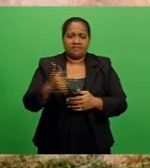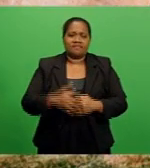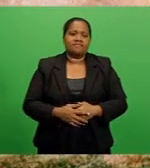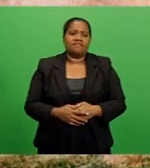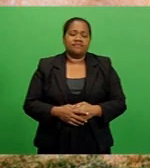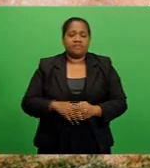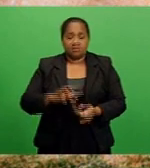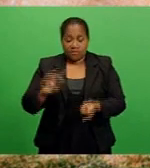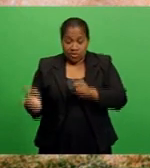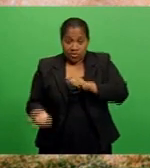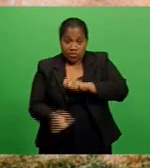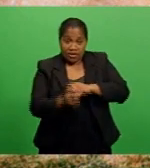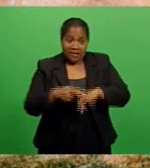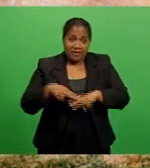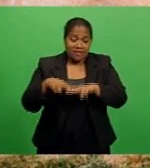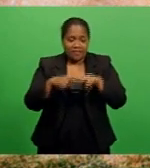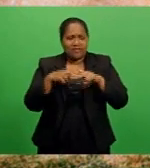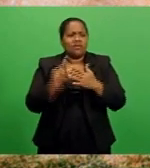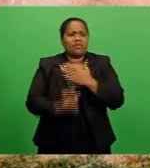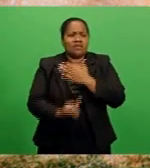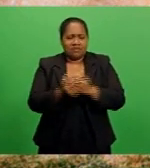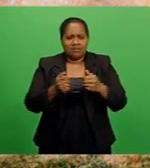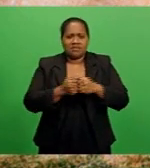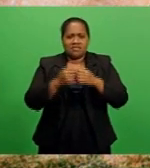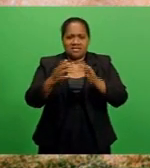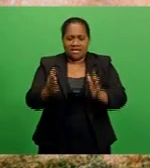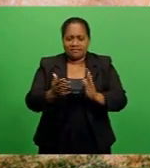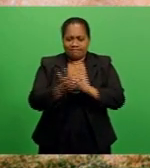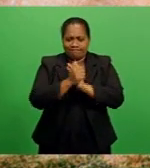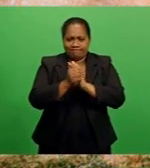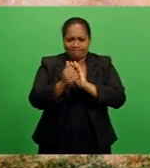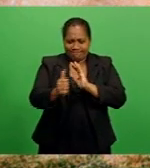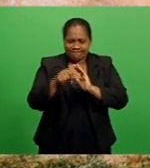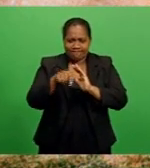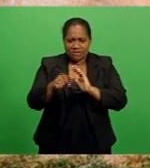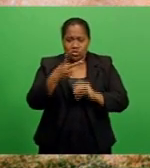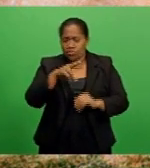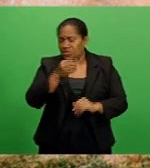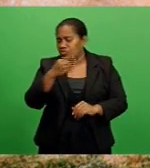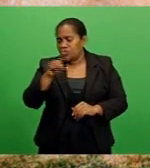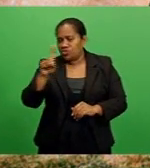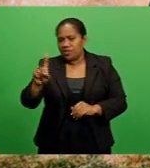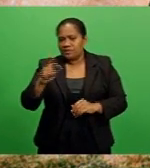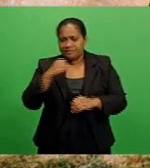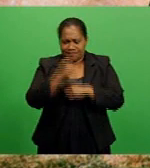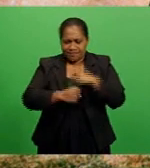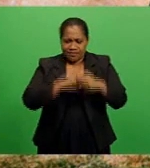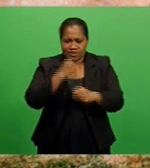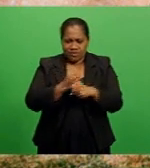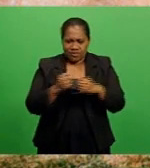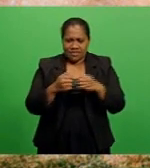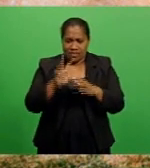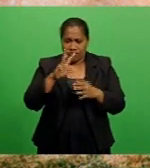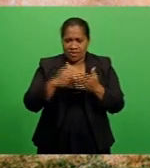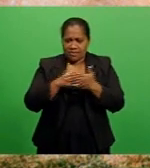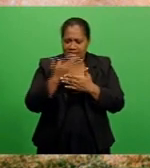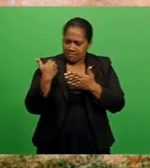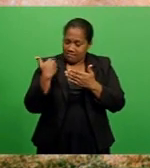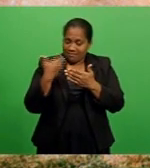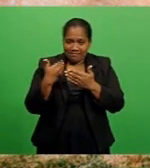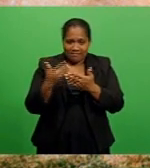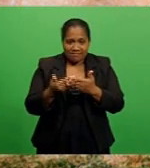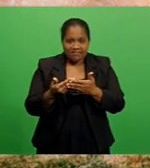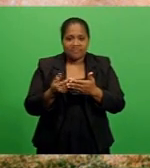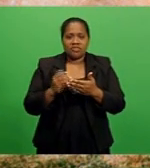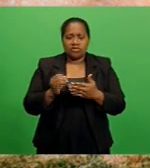Cricket Fiji has started hunting for talent with the 2021 season underway as of a few days ago. Despite the challenges brought on by